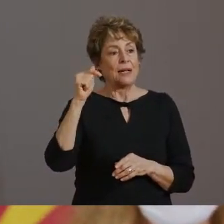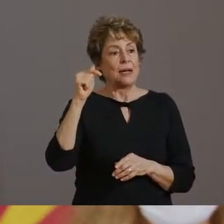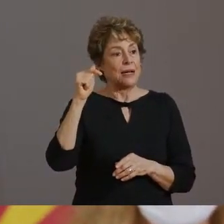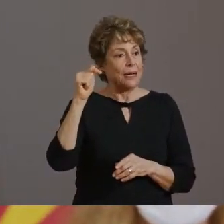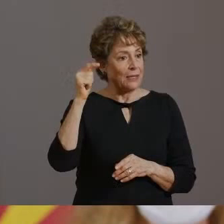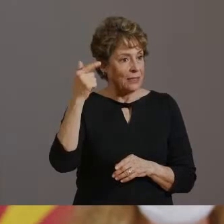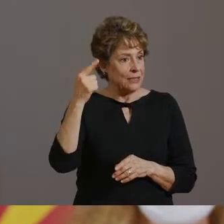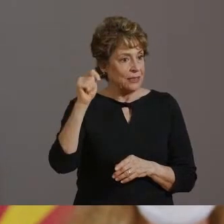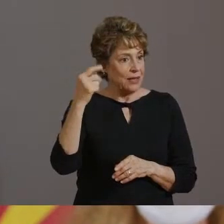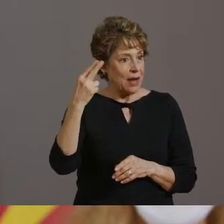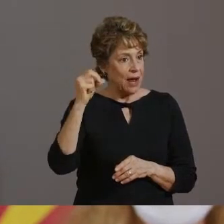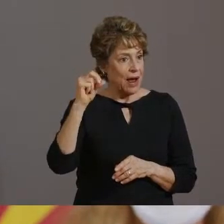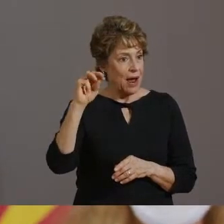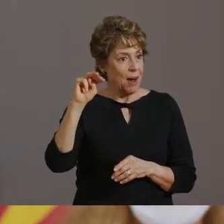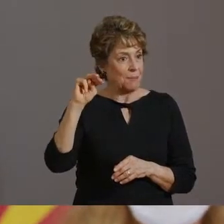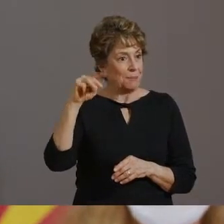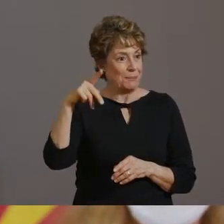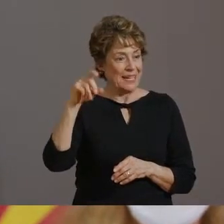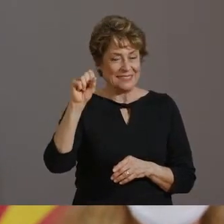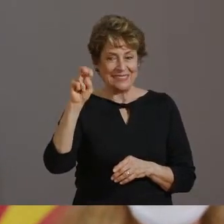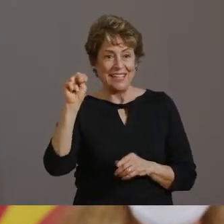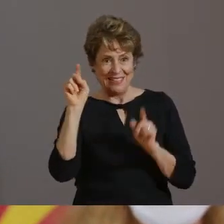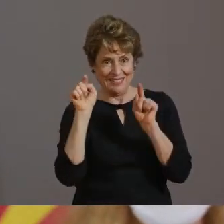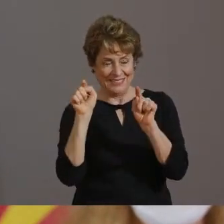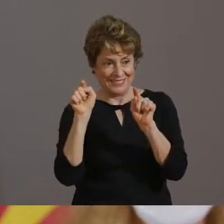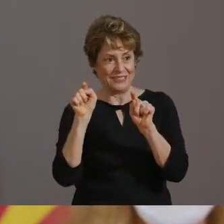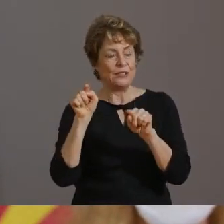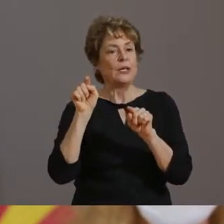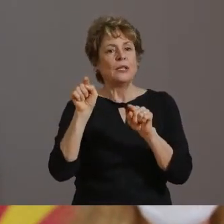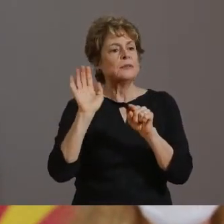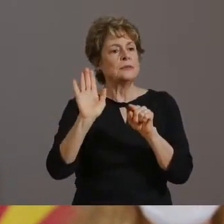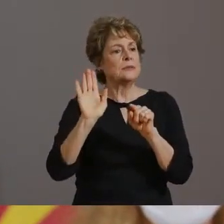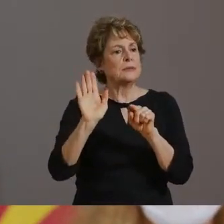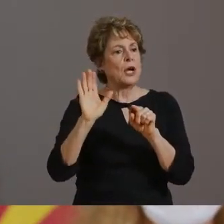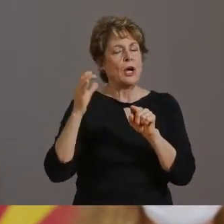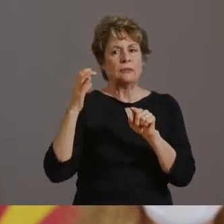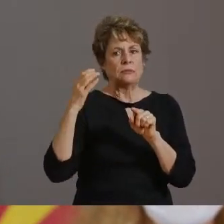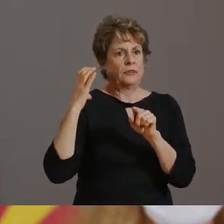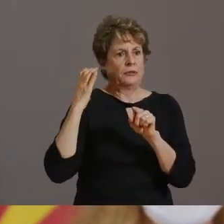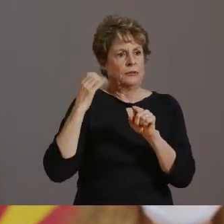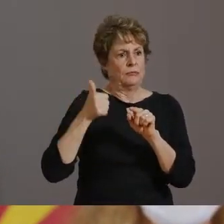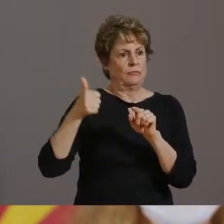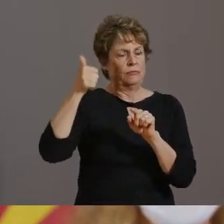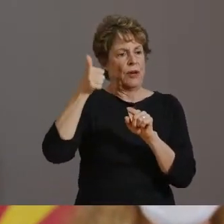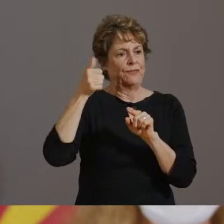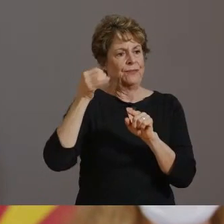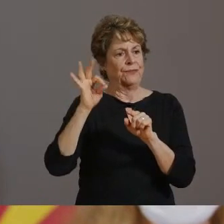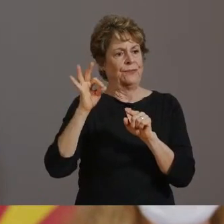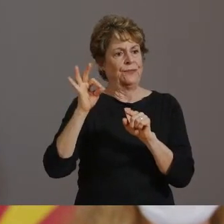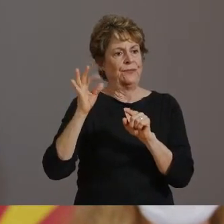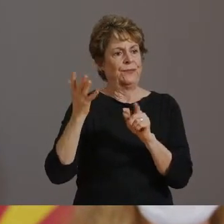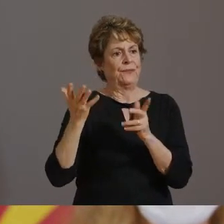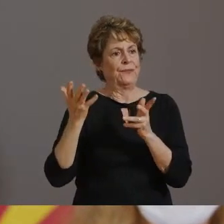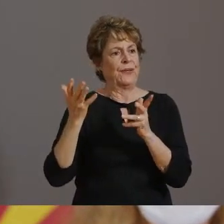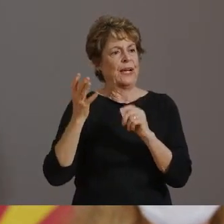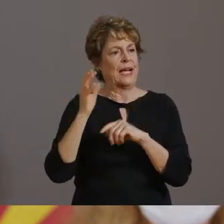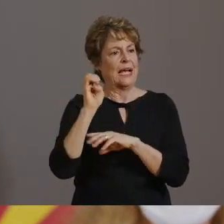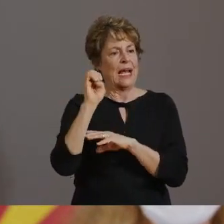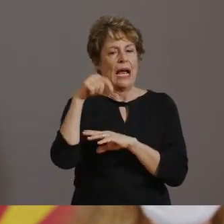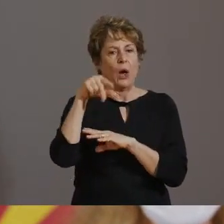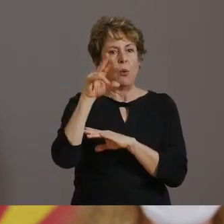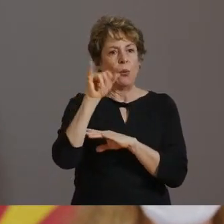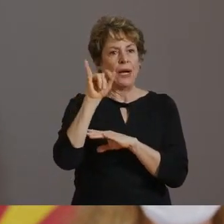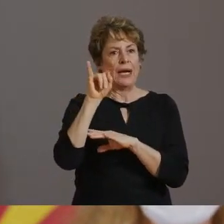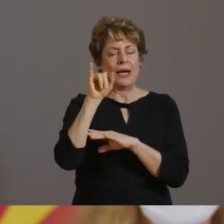Jamie Snyder, Director of Access, Dr. Guy Reed, Dean of the University of Arizona College of